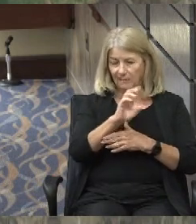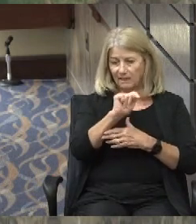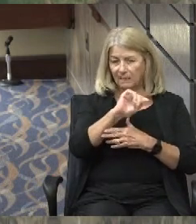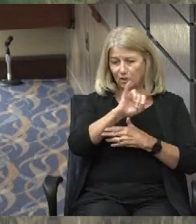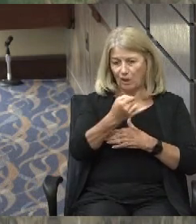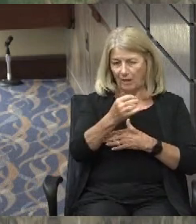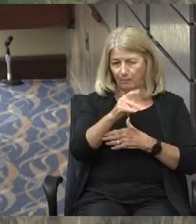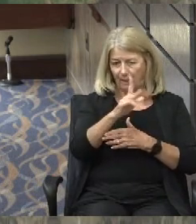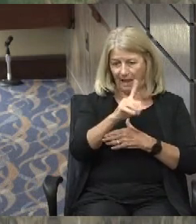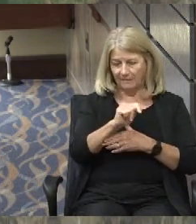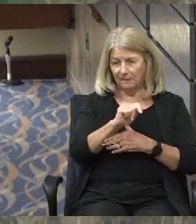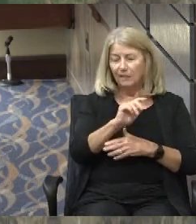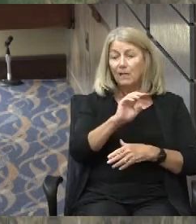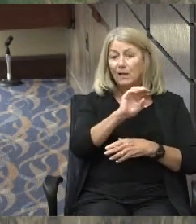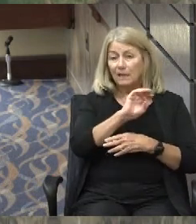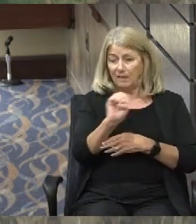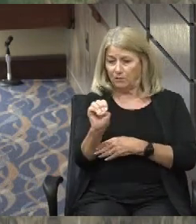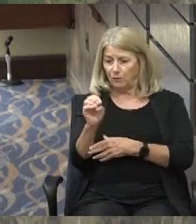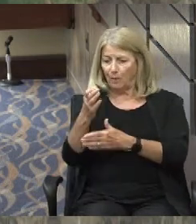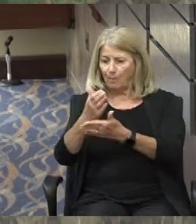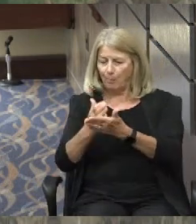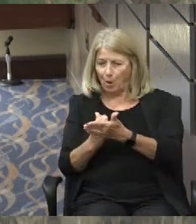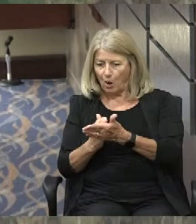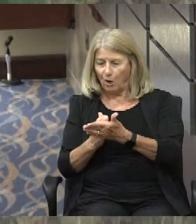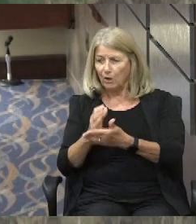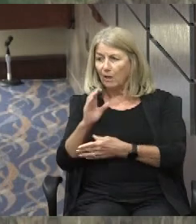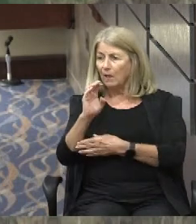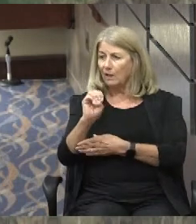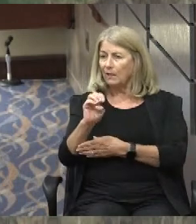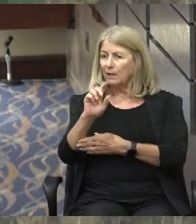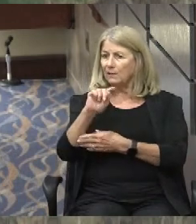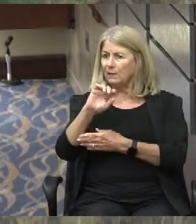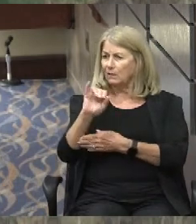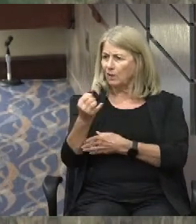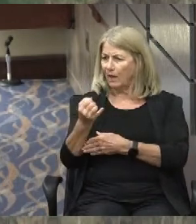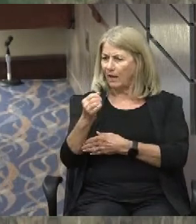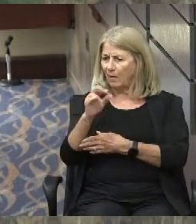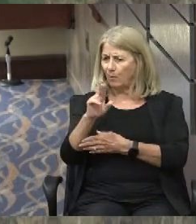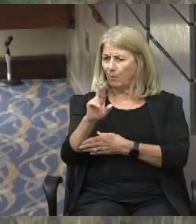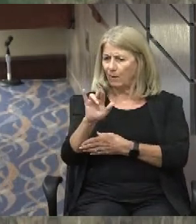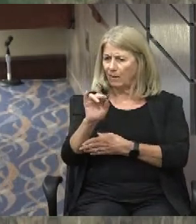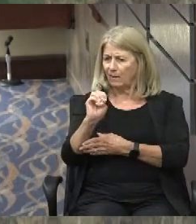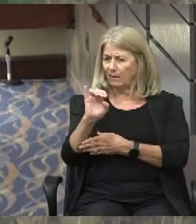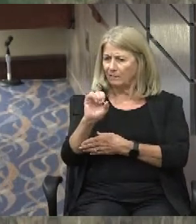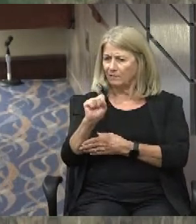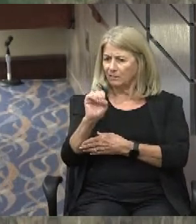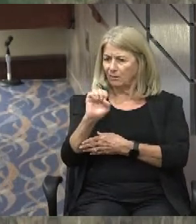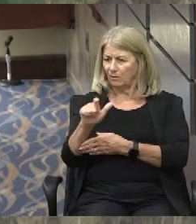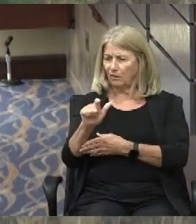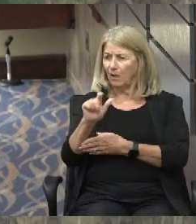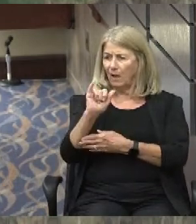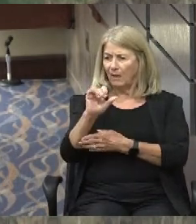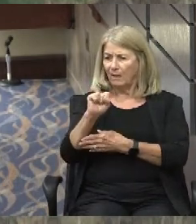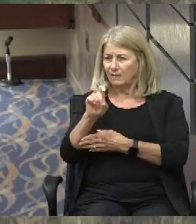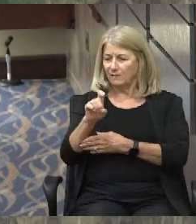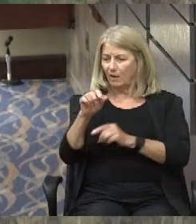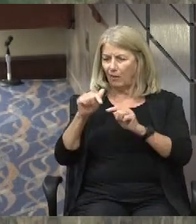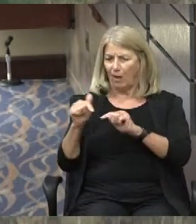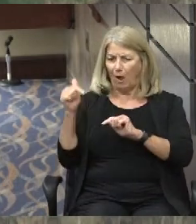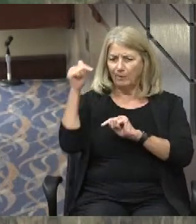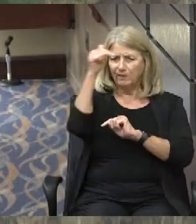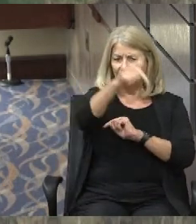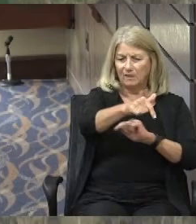in the eastern portion of the ETJ out in Riesel ISD on the other side of the Brazos River